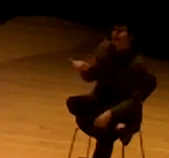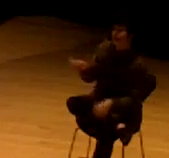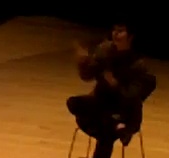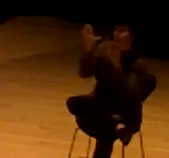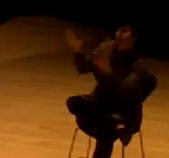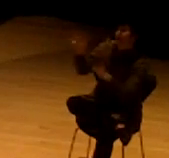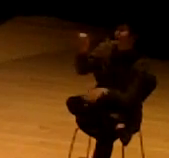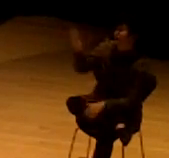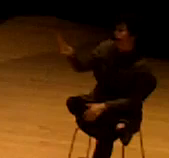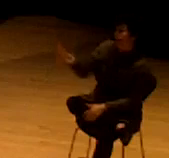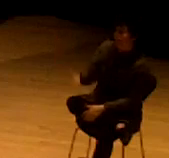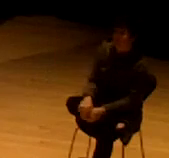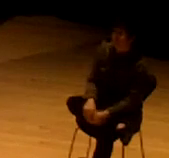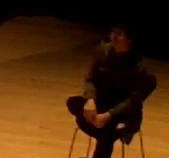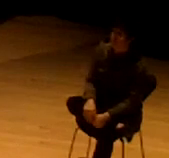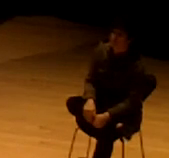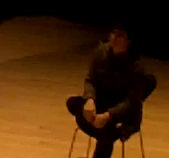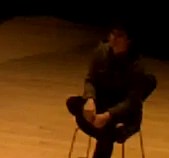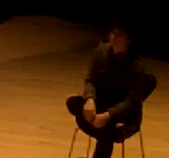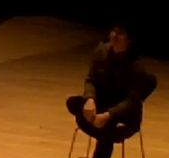job making this movie.